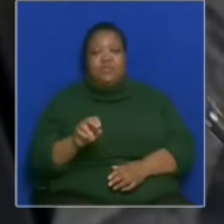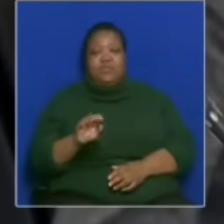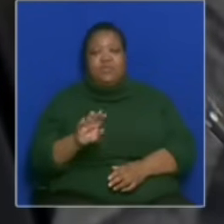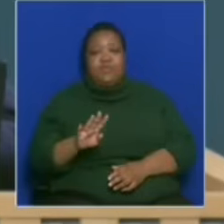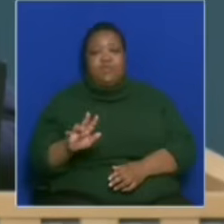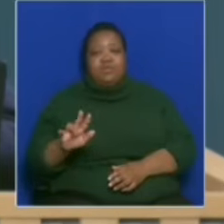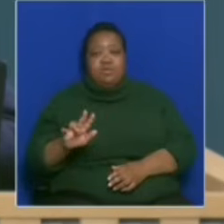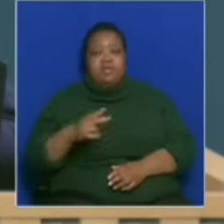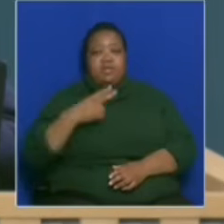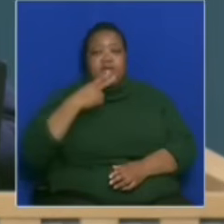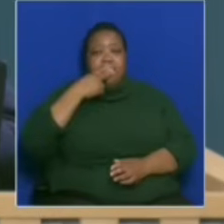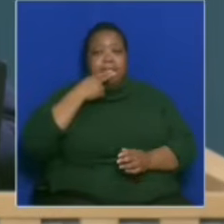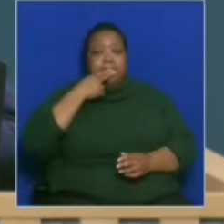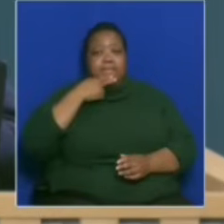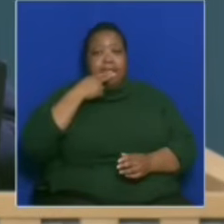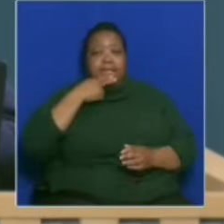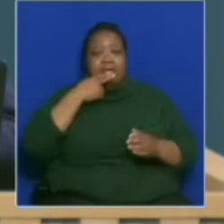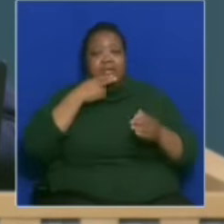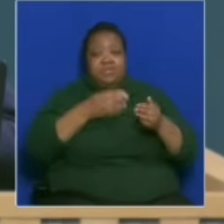cigarettes.